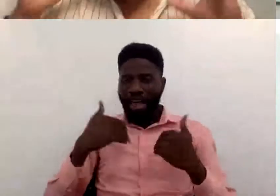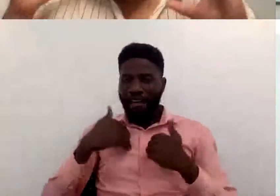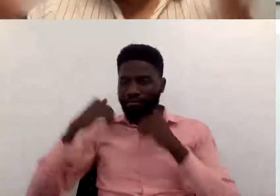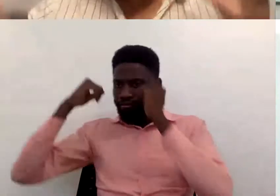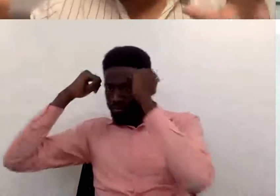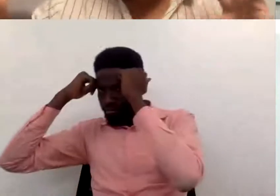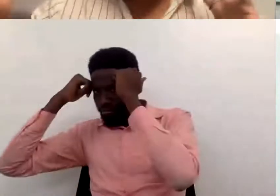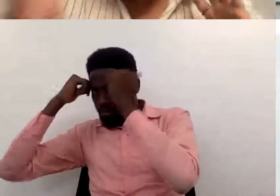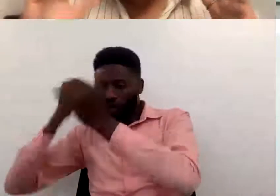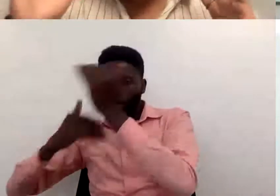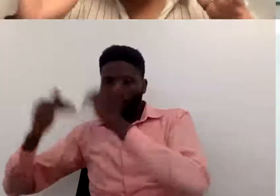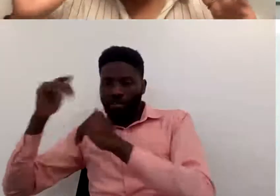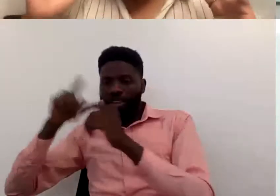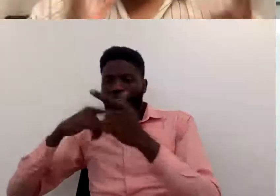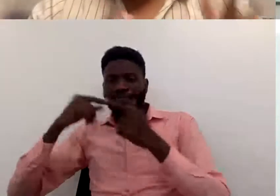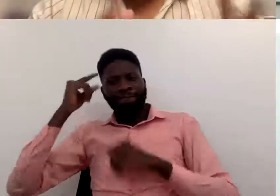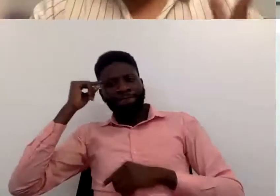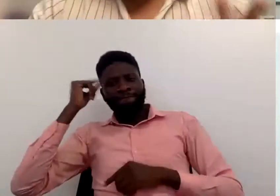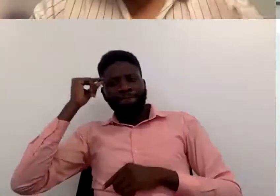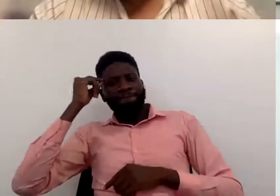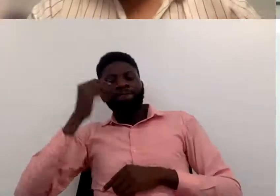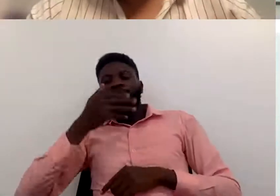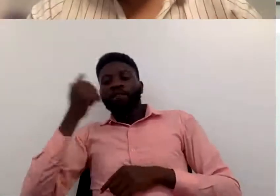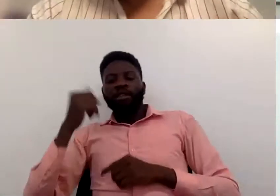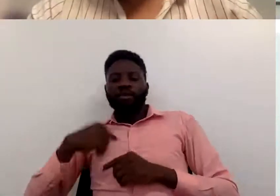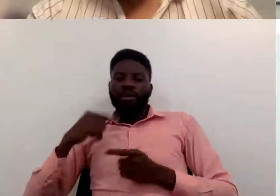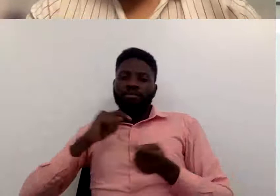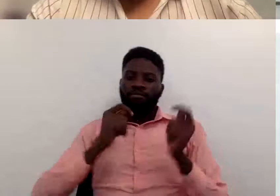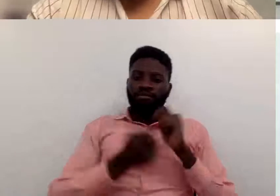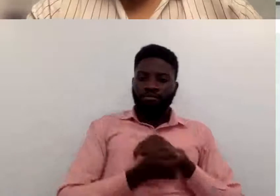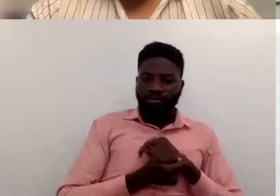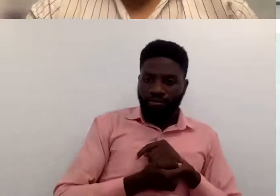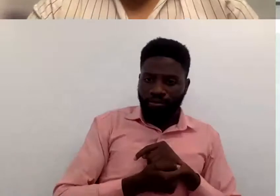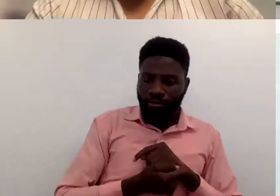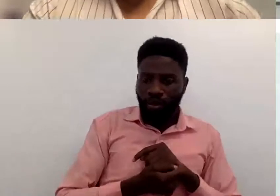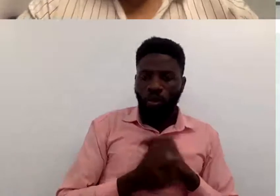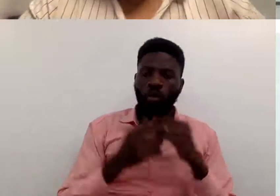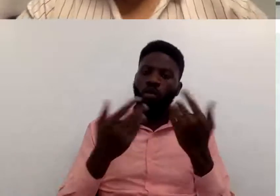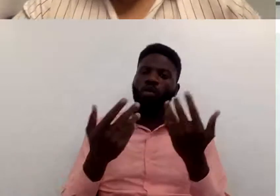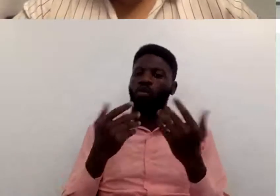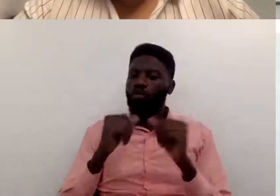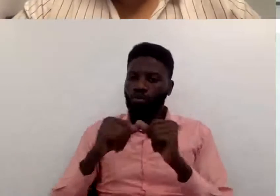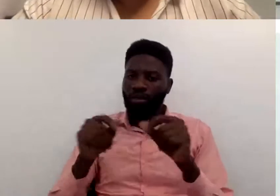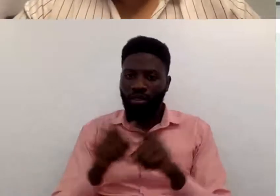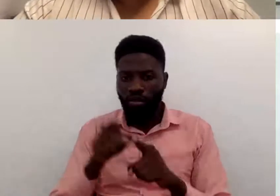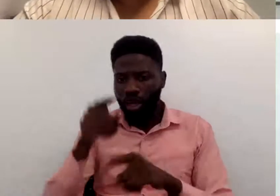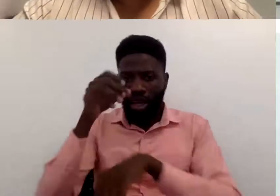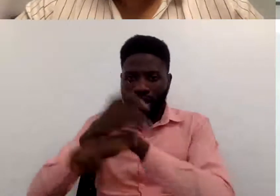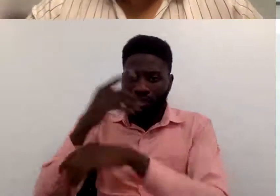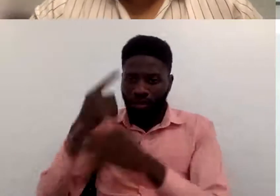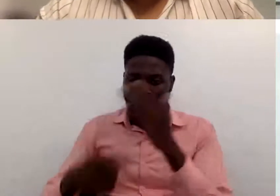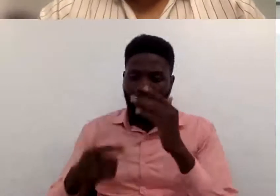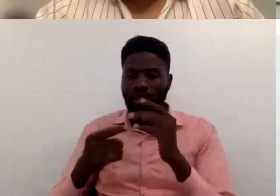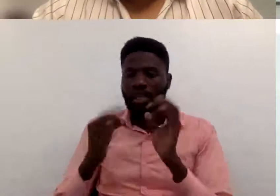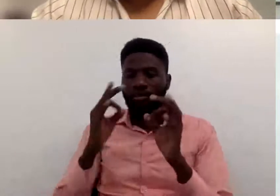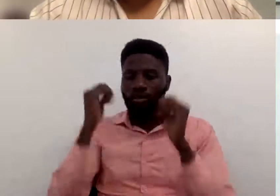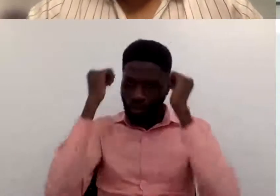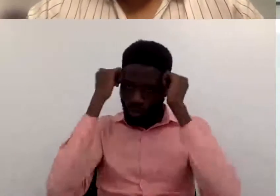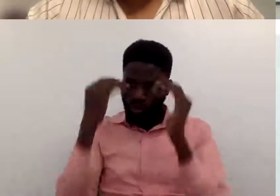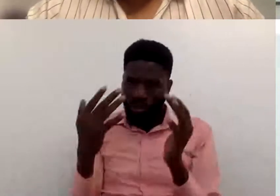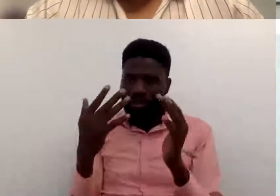now they have second thoughts about, is that the career for me? So what is your advice for students who are going through that?